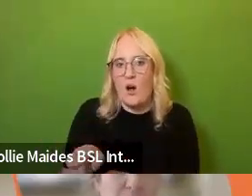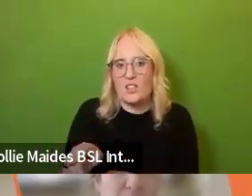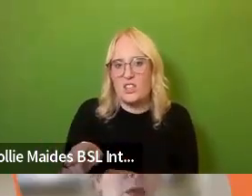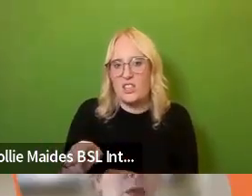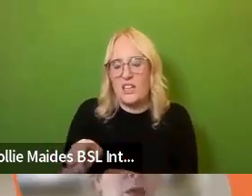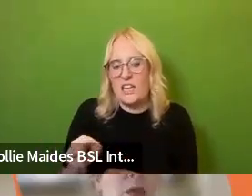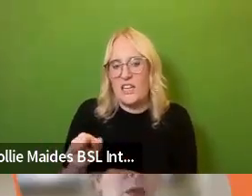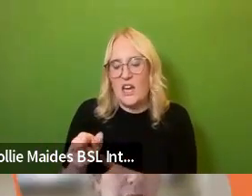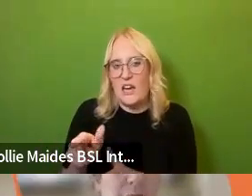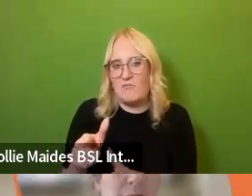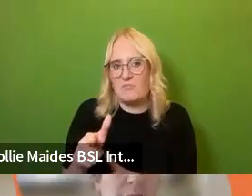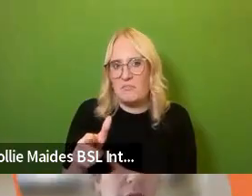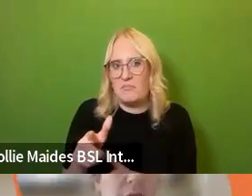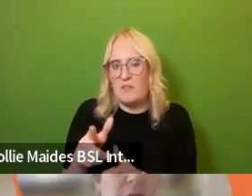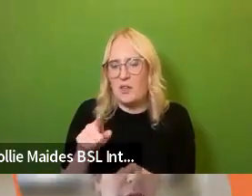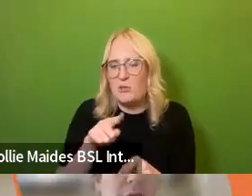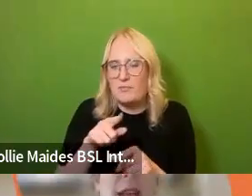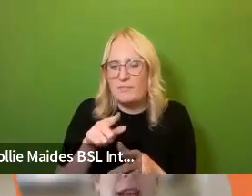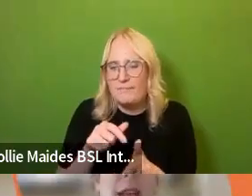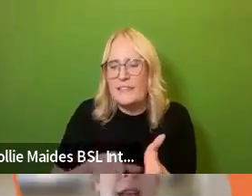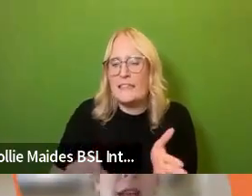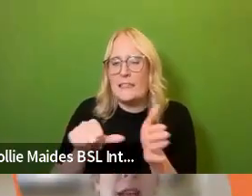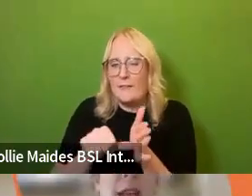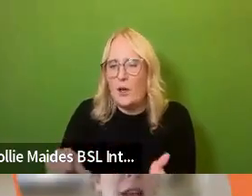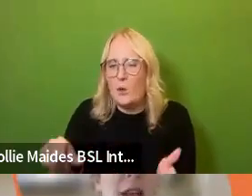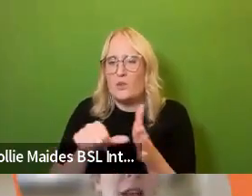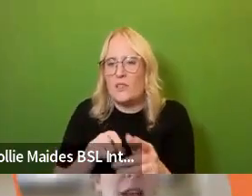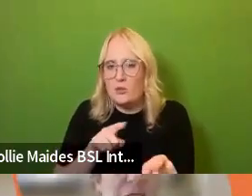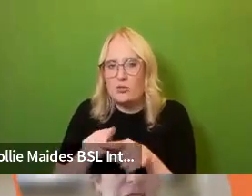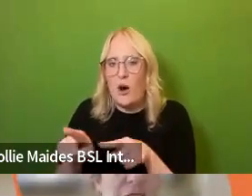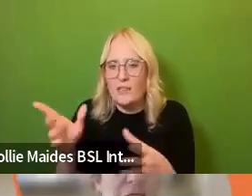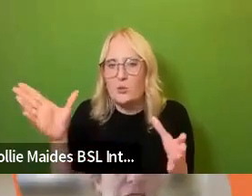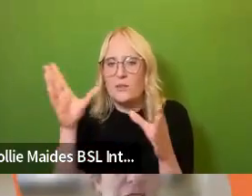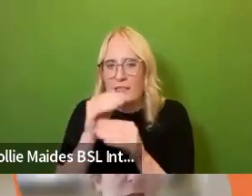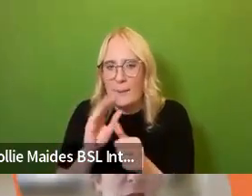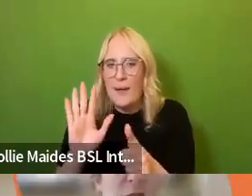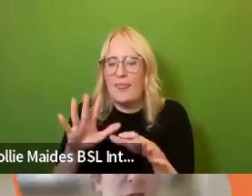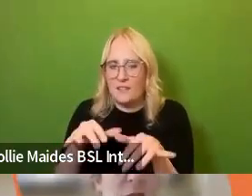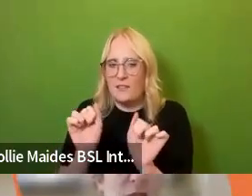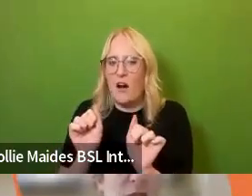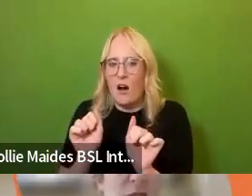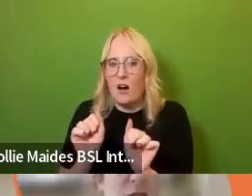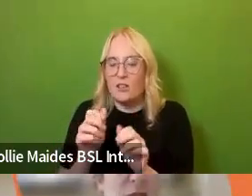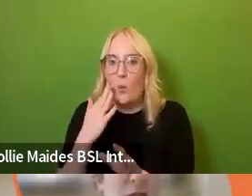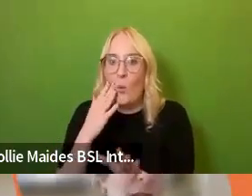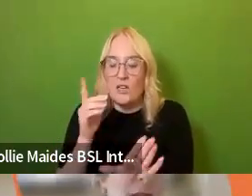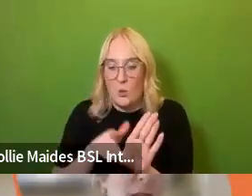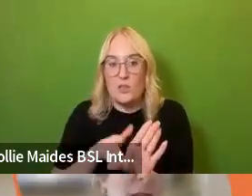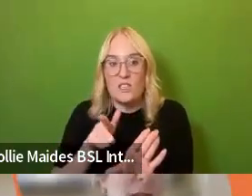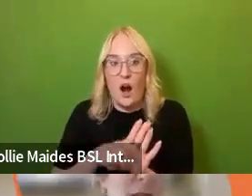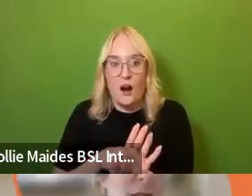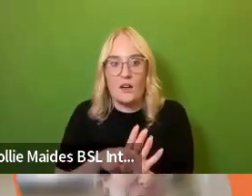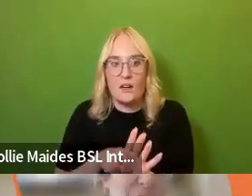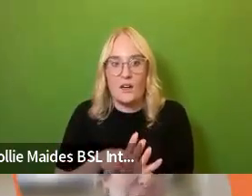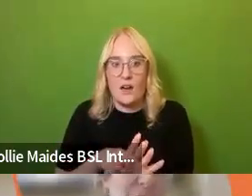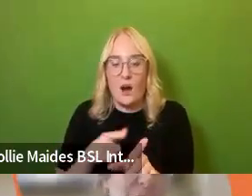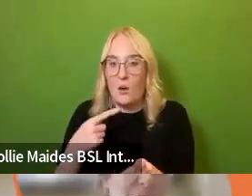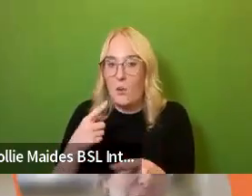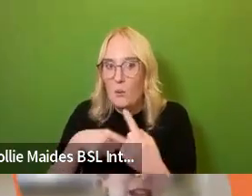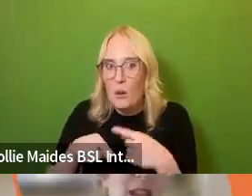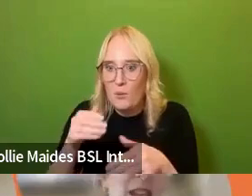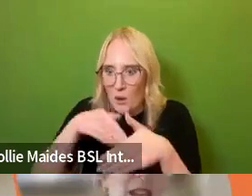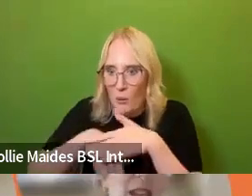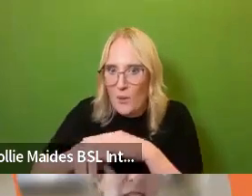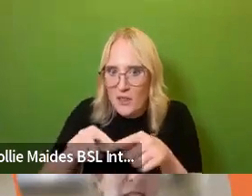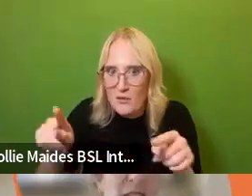being able to fall asleep initially. And from a very young age, we'd find she would have dragged the little mattress off her bed and have put it